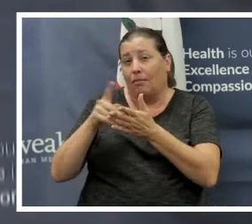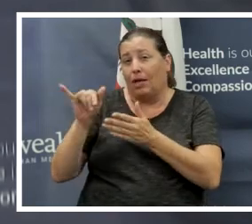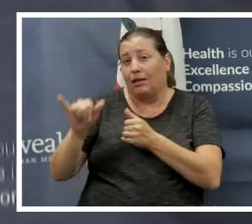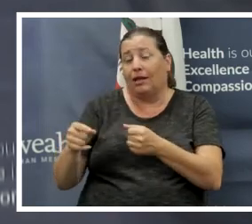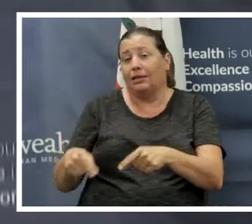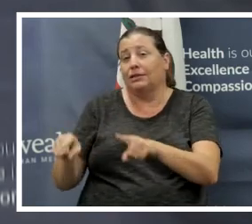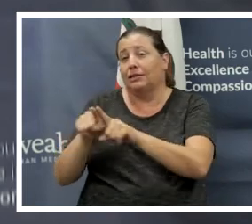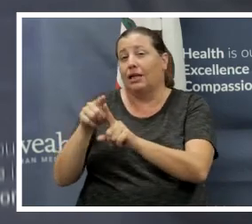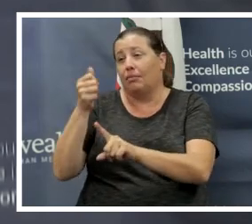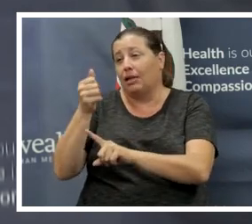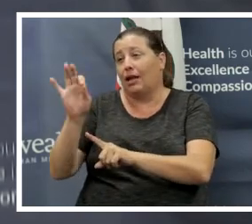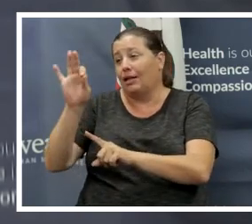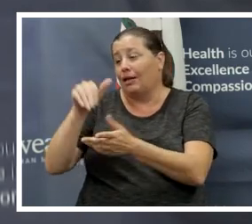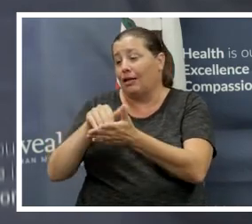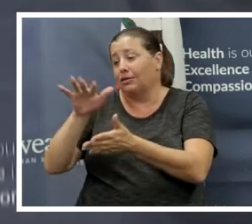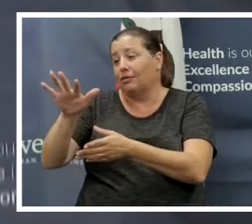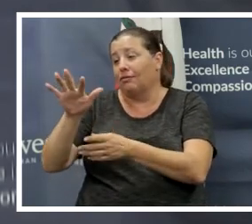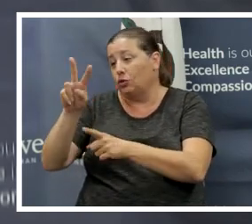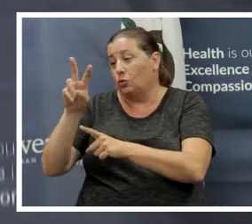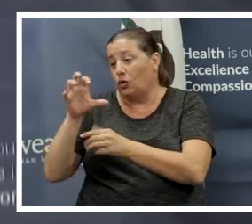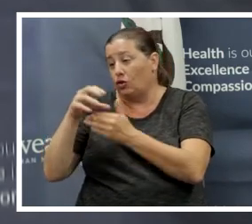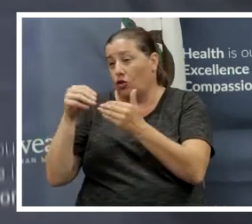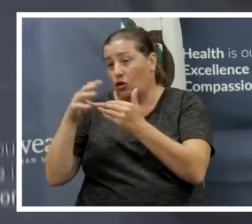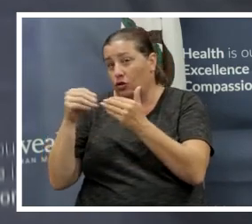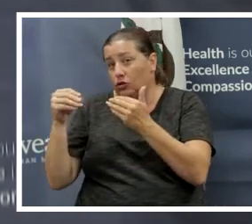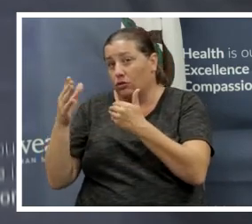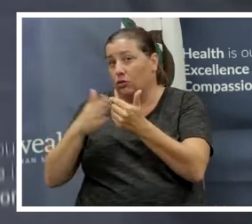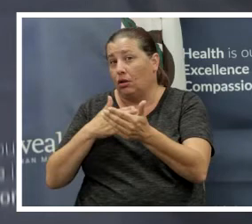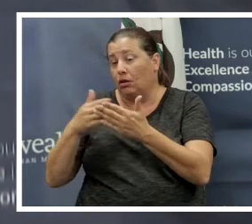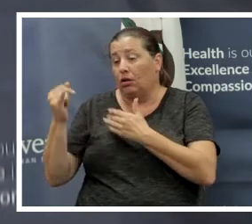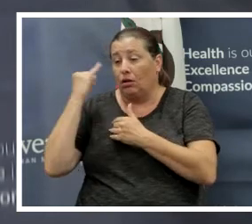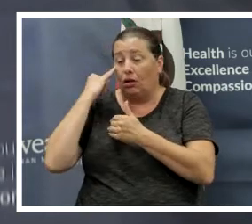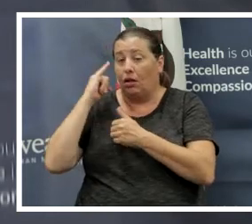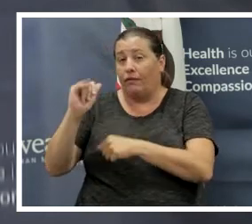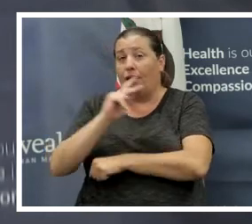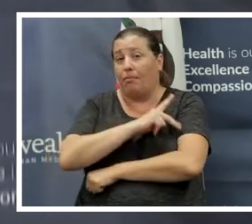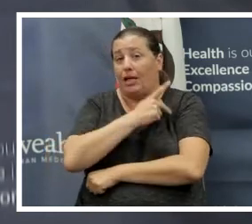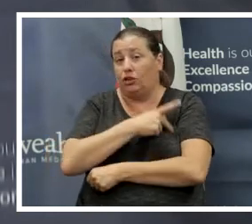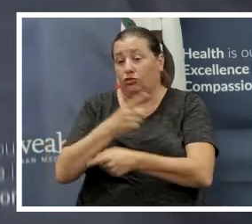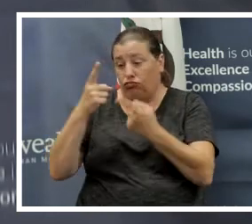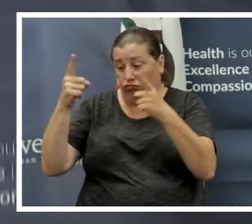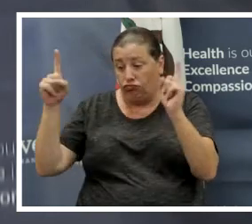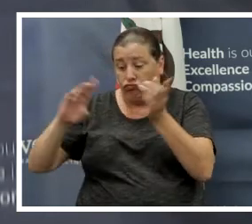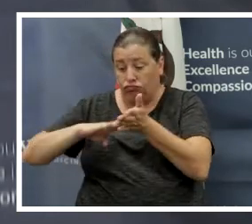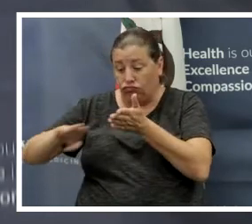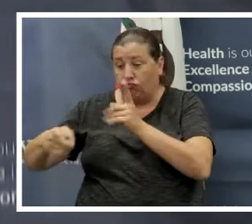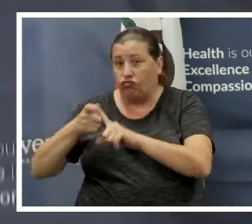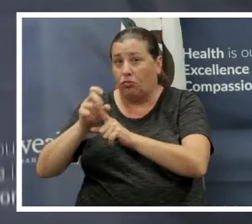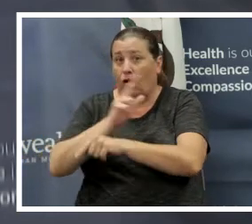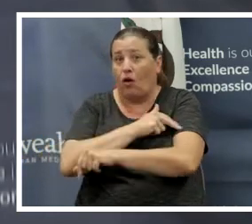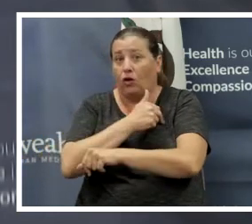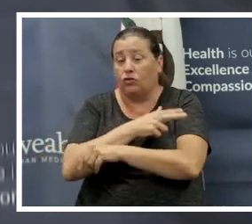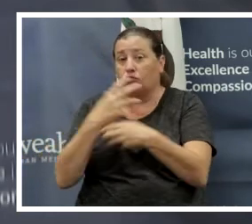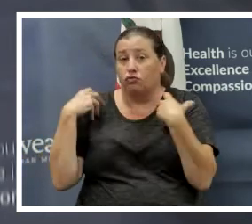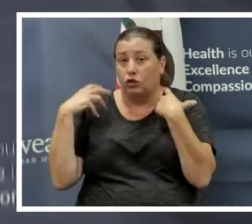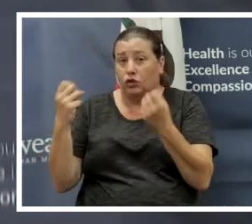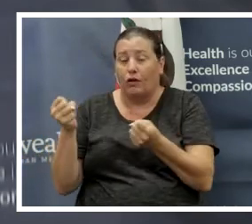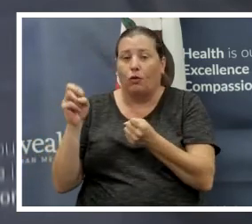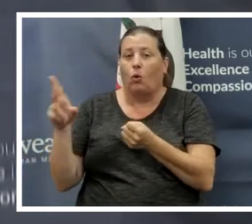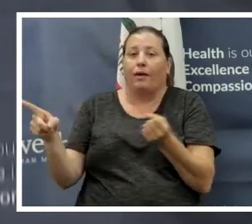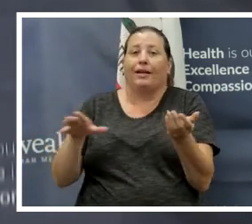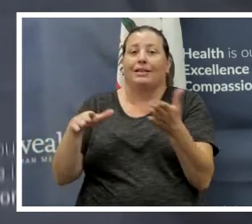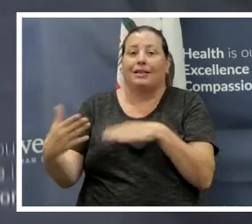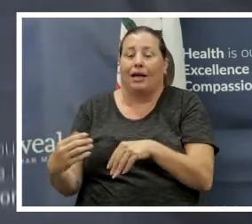$19,200 whether the patient successfully discharges from the hospital and recovers, or they die in